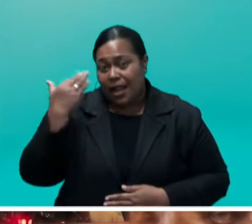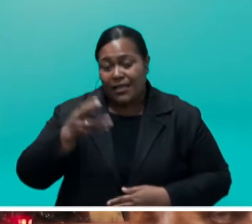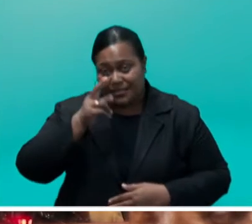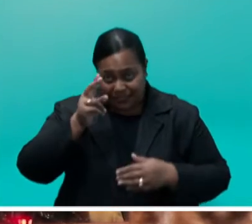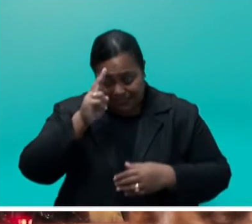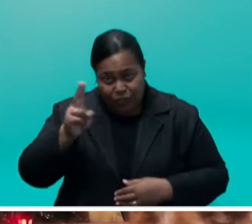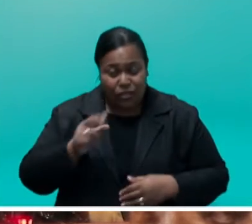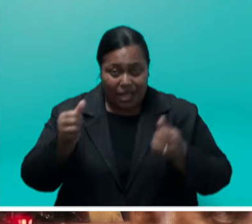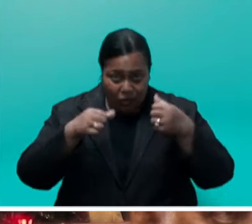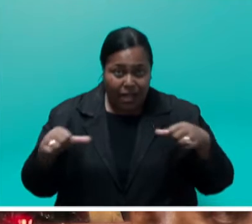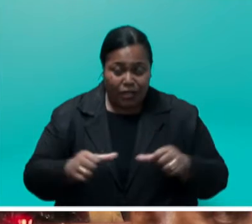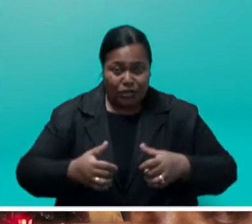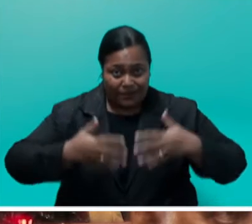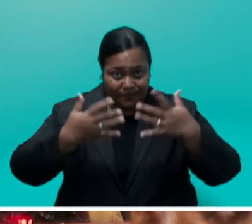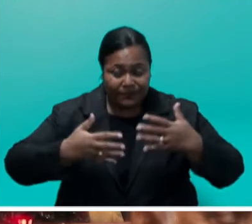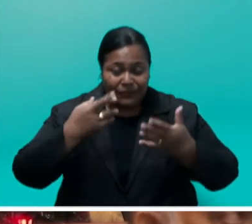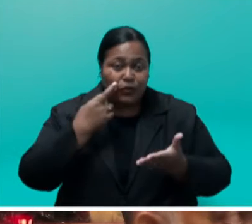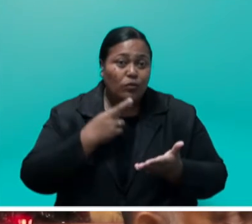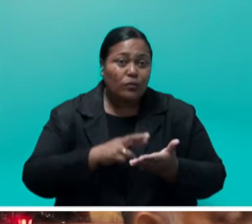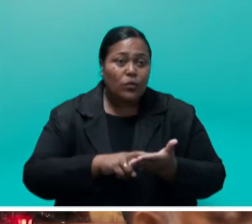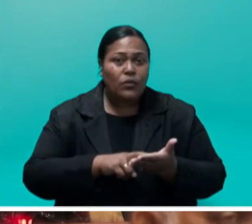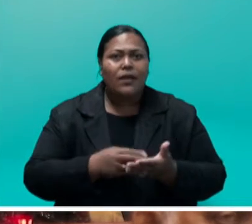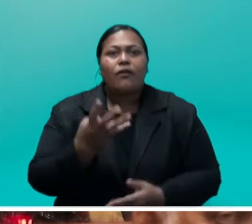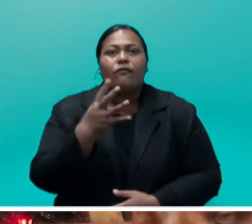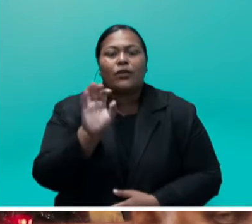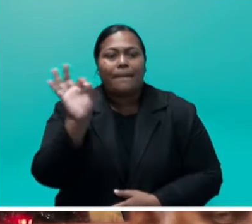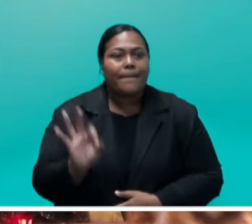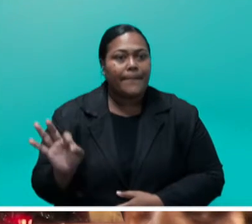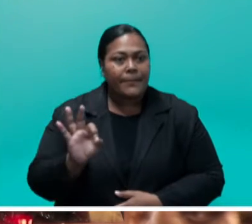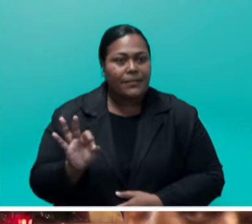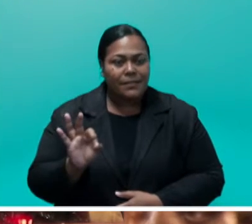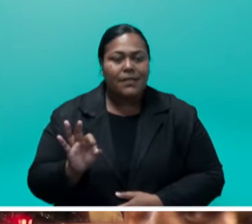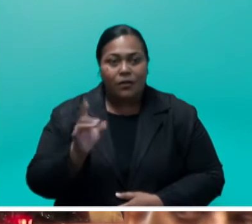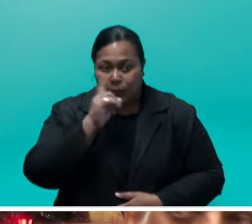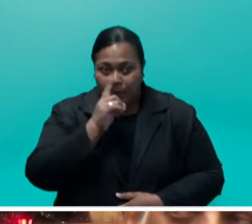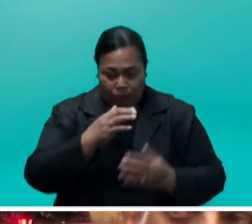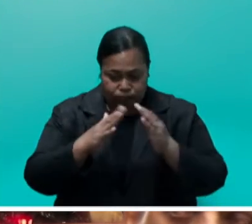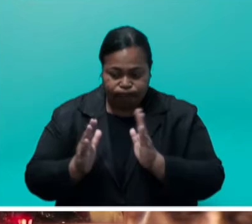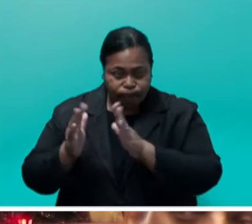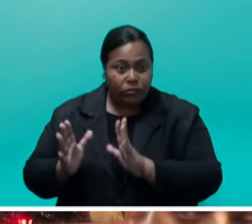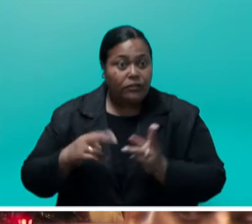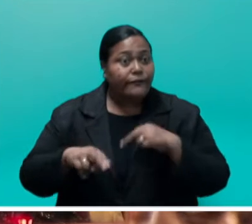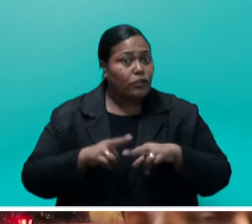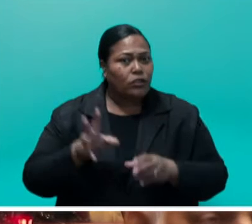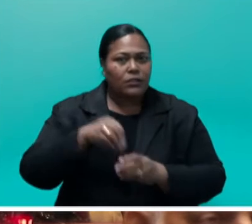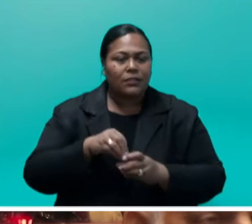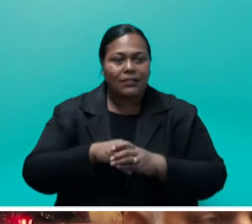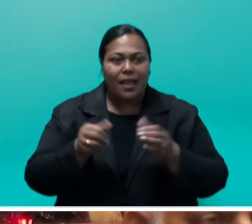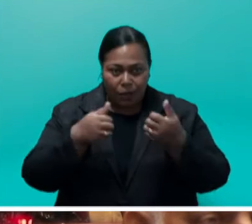Agriculture Census report, close to 40% of households in Fiji are involved in